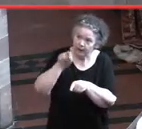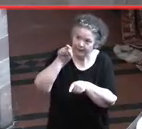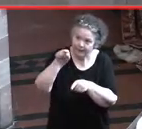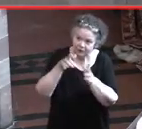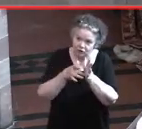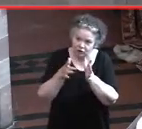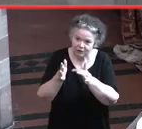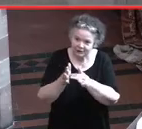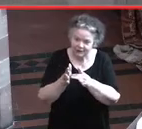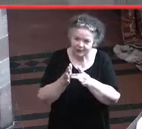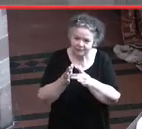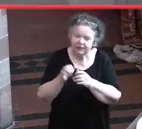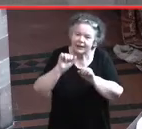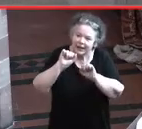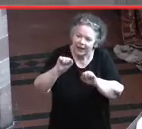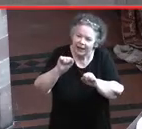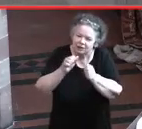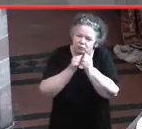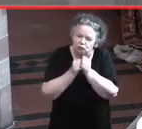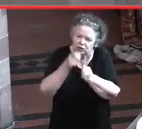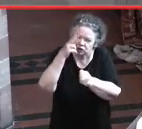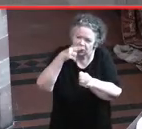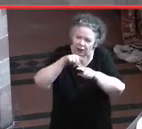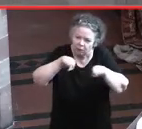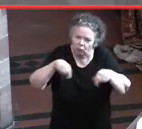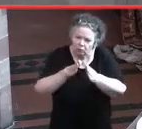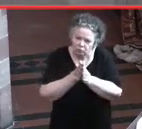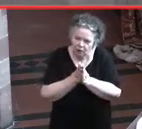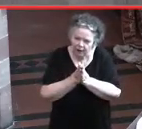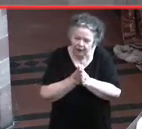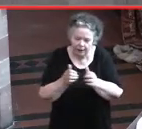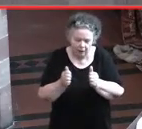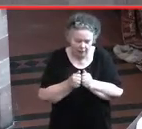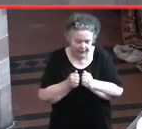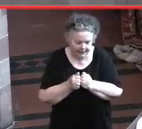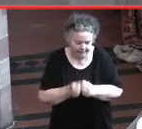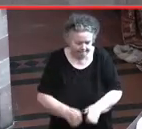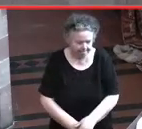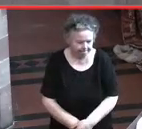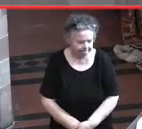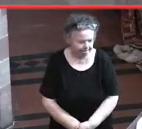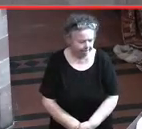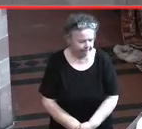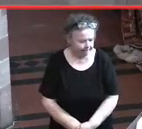in whose precious name we pray. Amen.